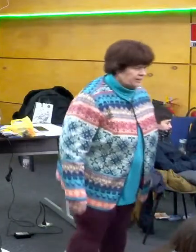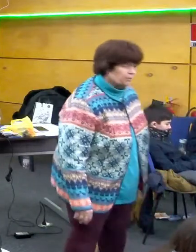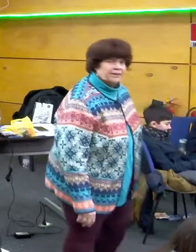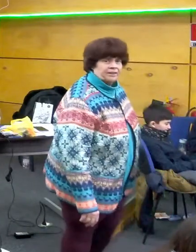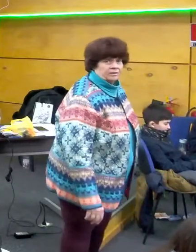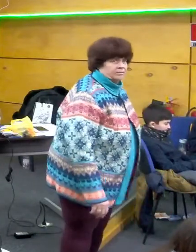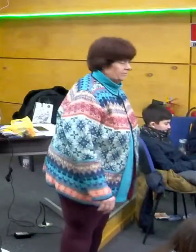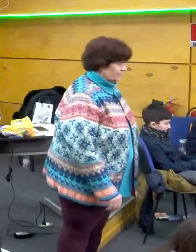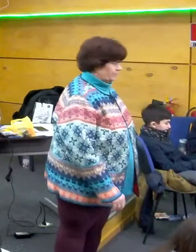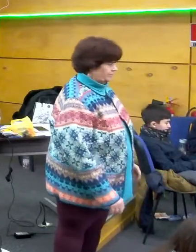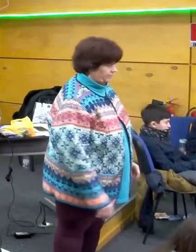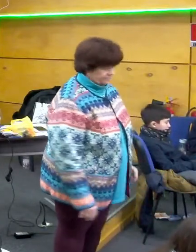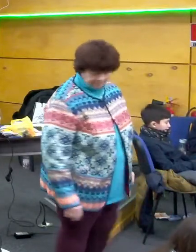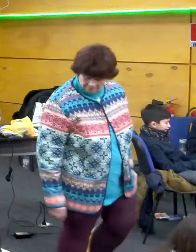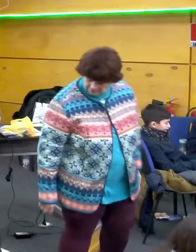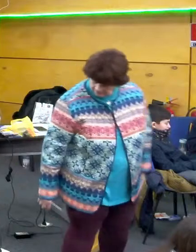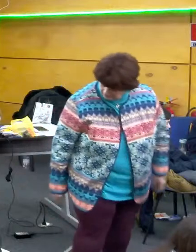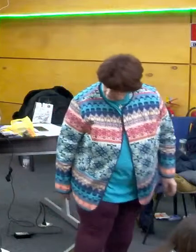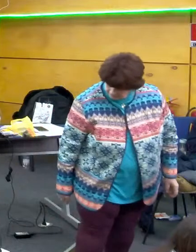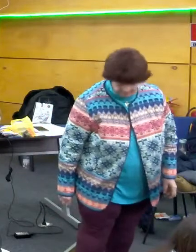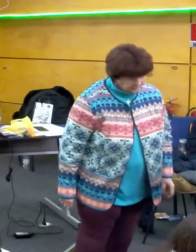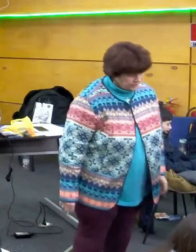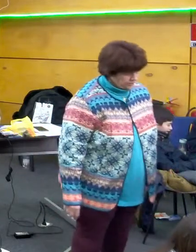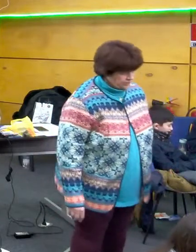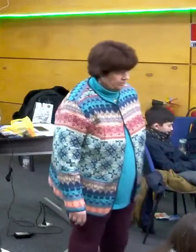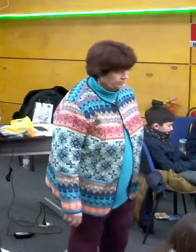We'll stand right here.